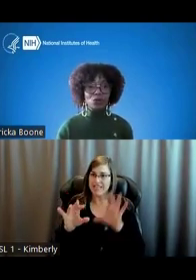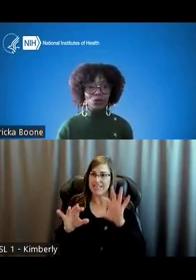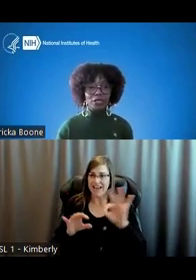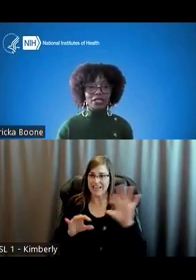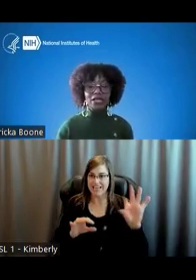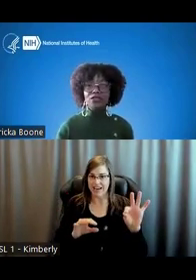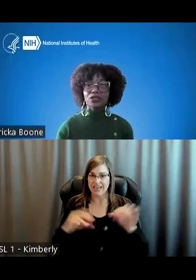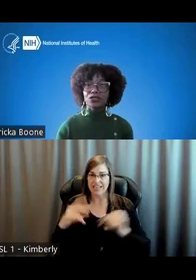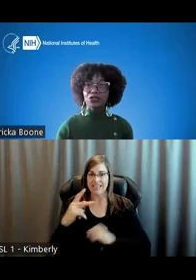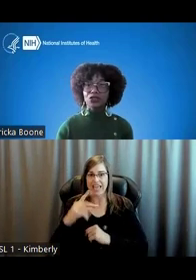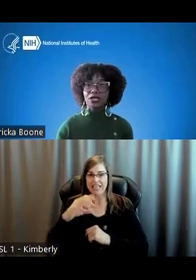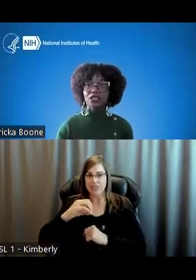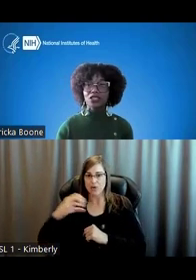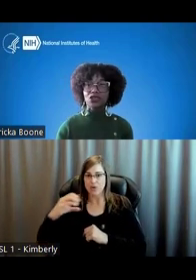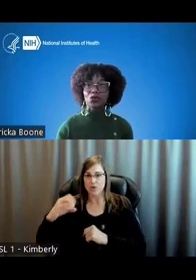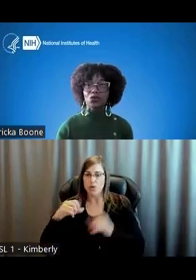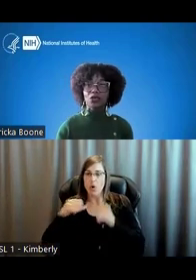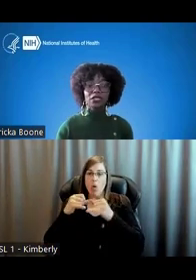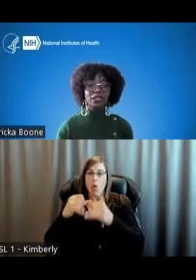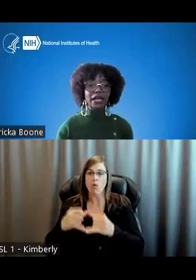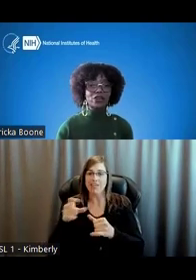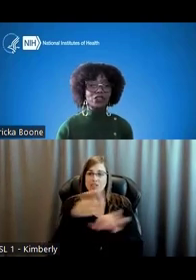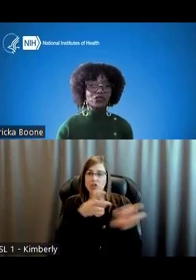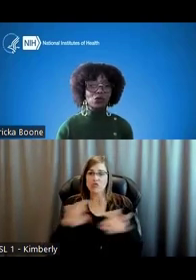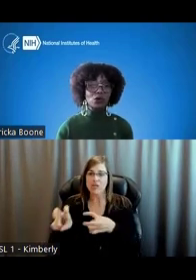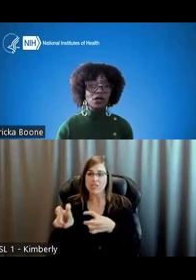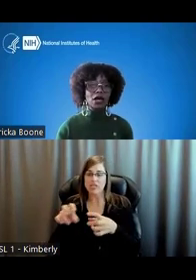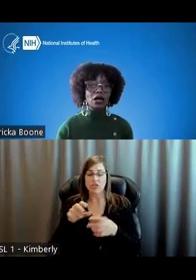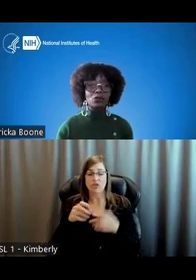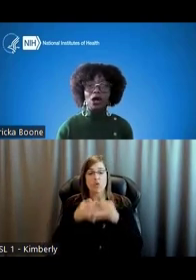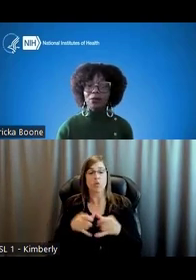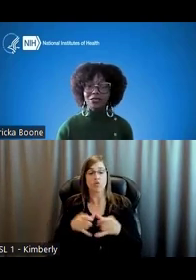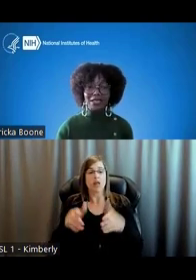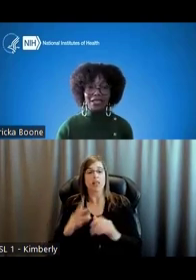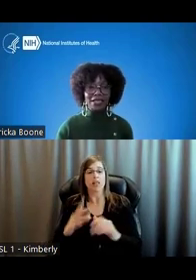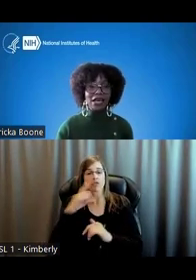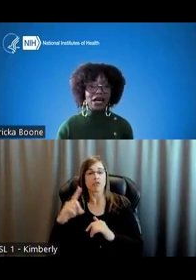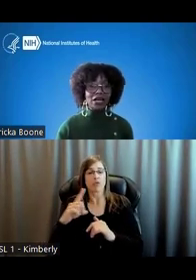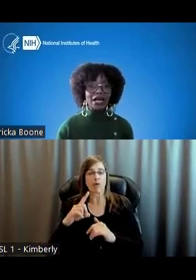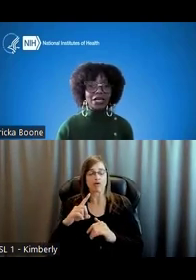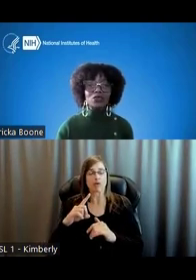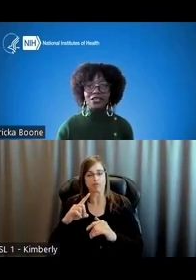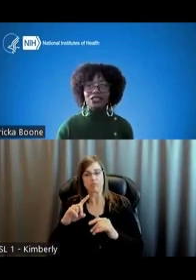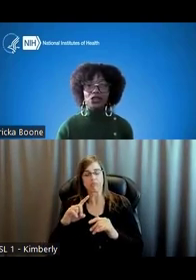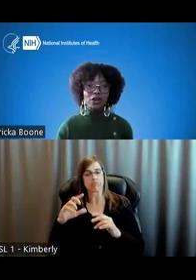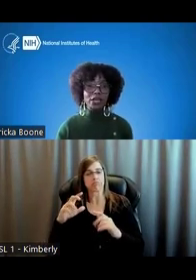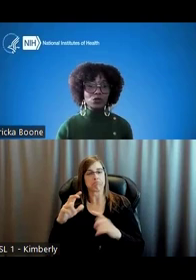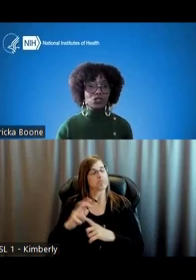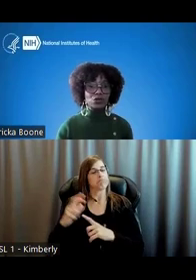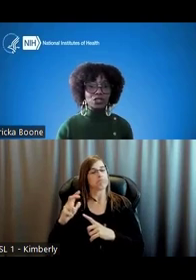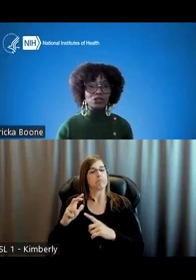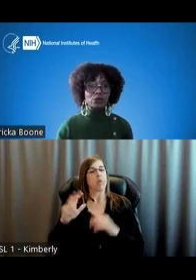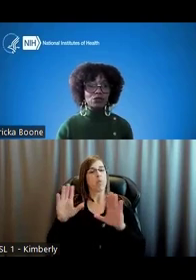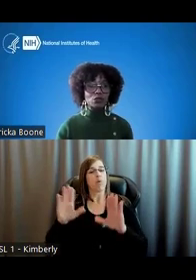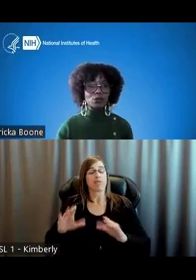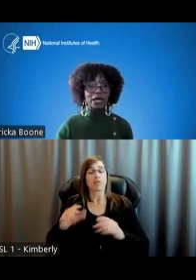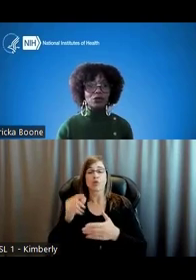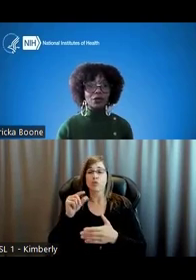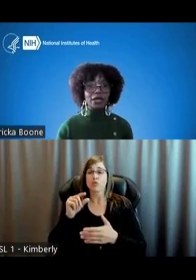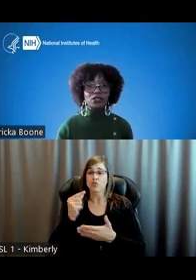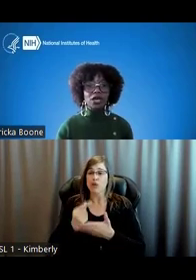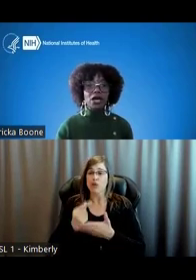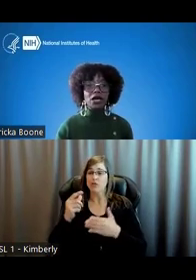F99K00 award. So this is a transition award that allows for promising outstanding graduate students from